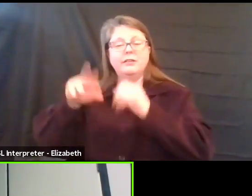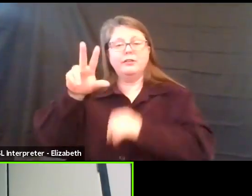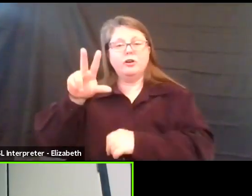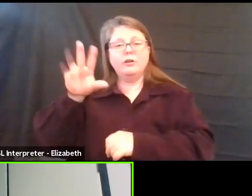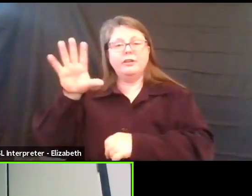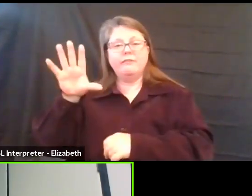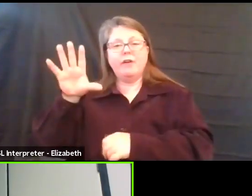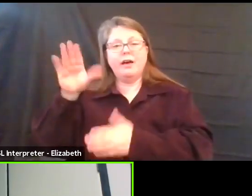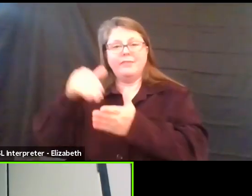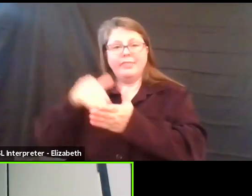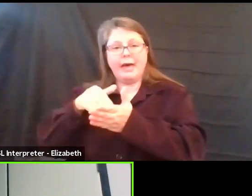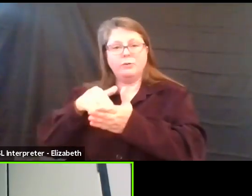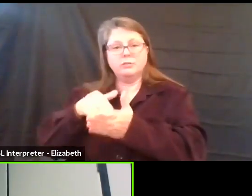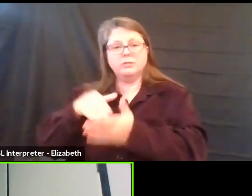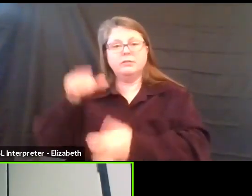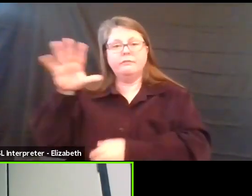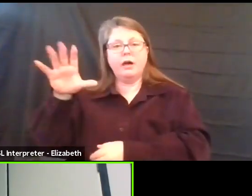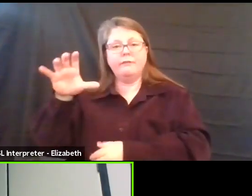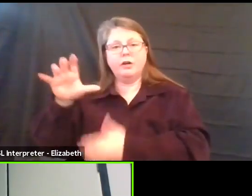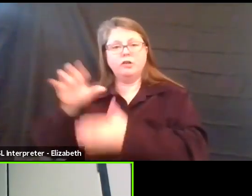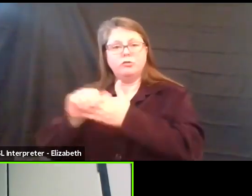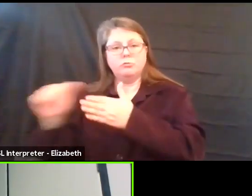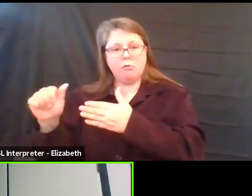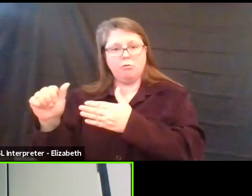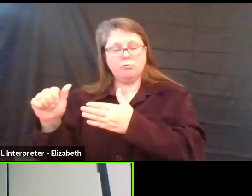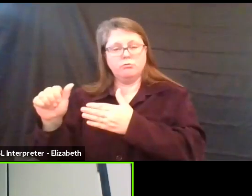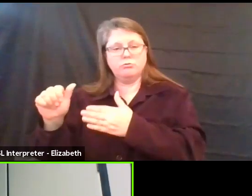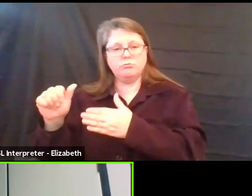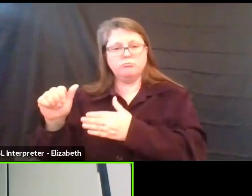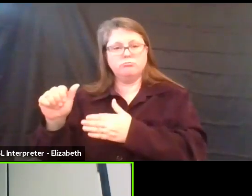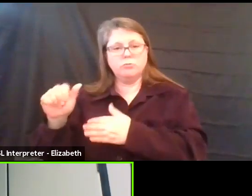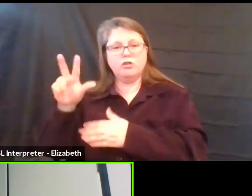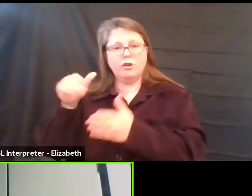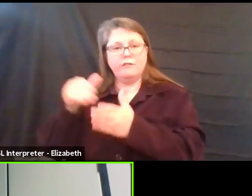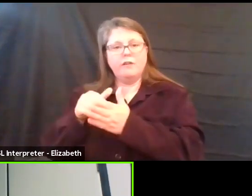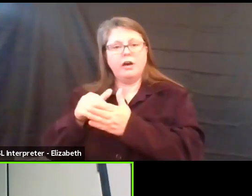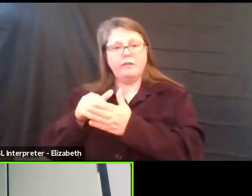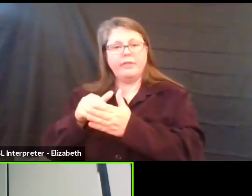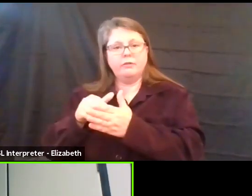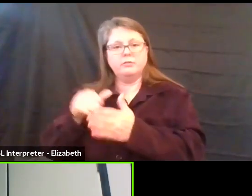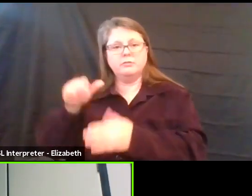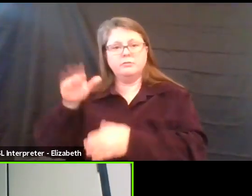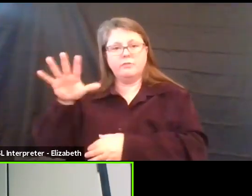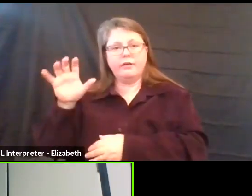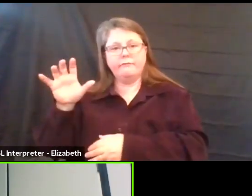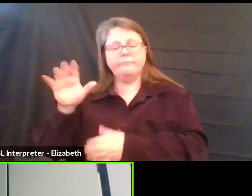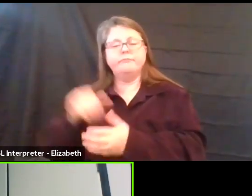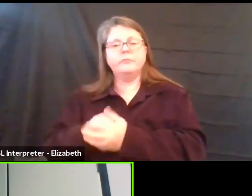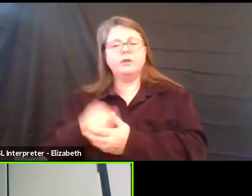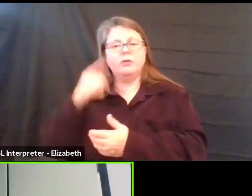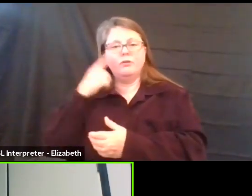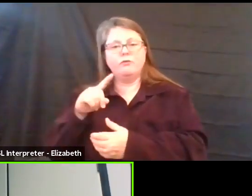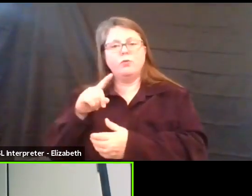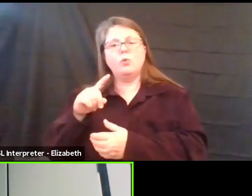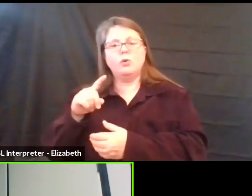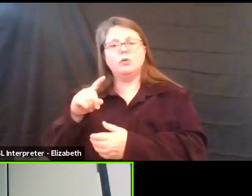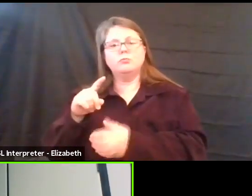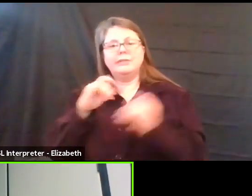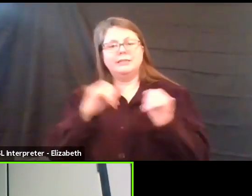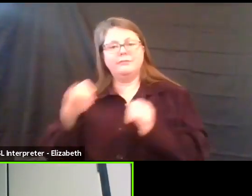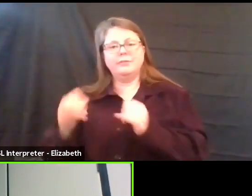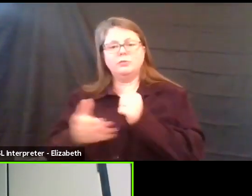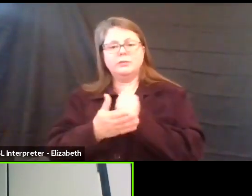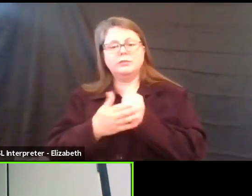$35,500 for housing assistance. And the Other Needs Assistance Program, which is the personal property